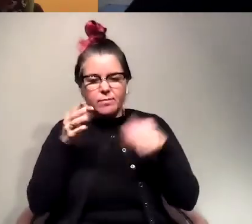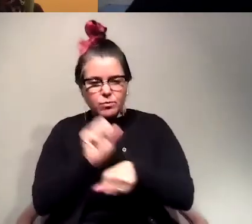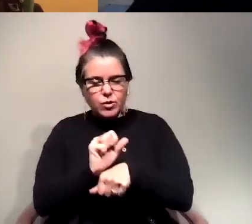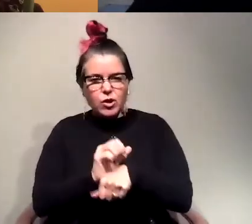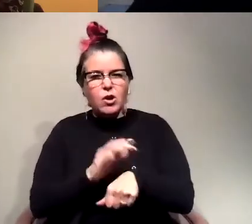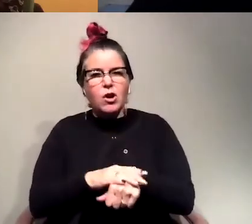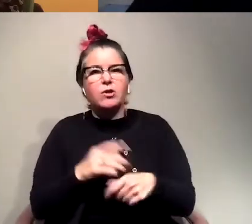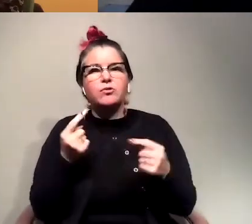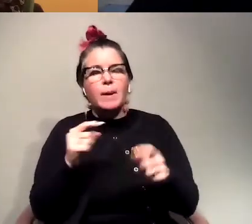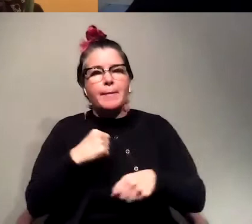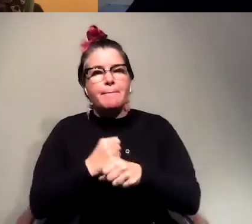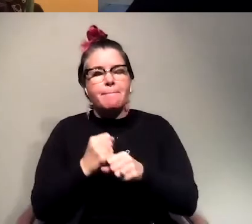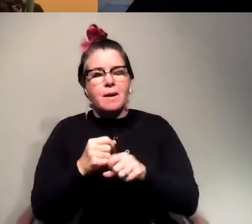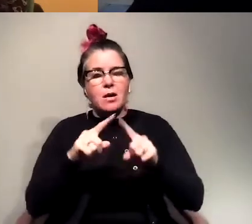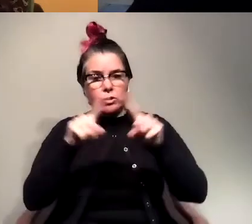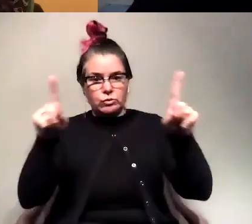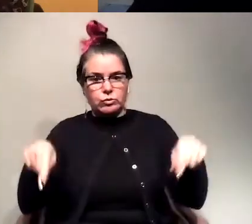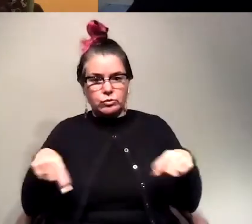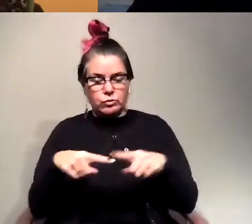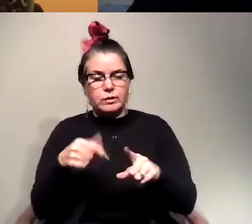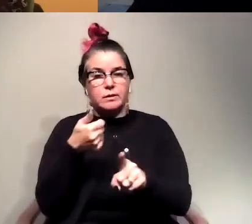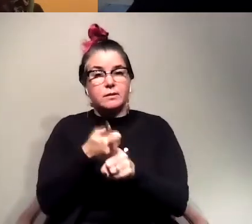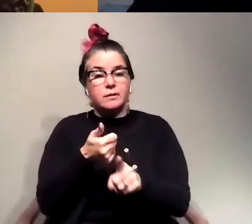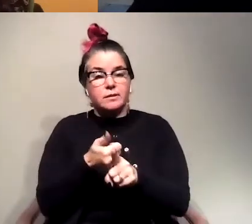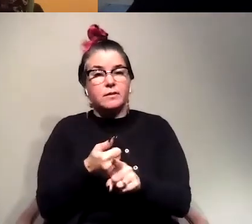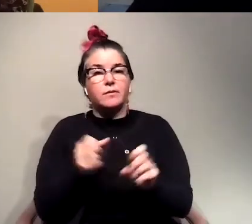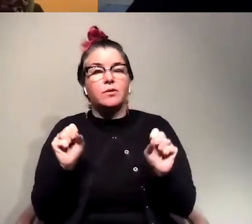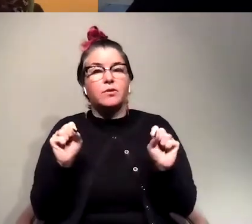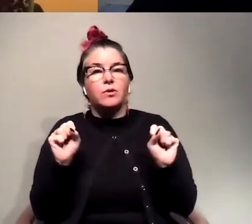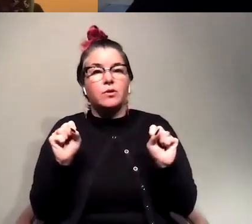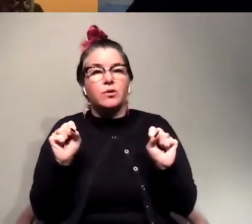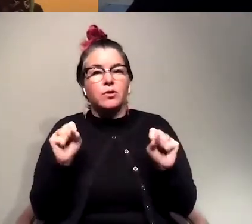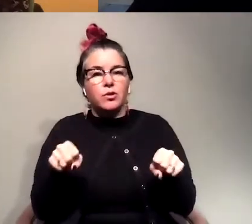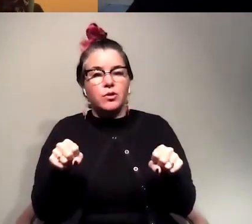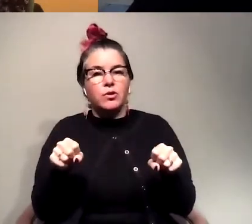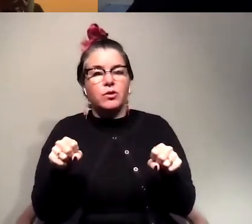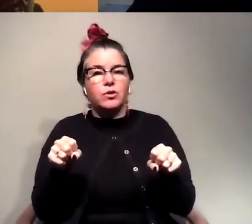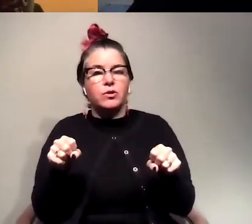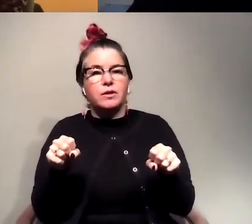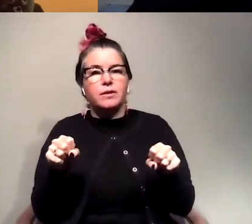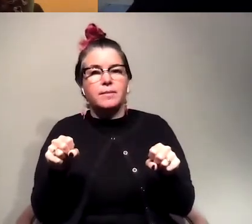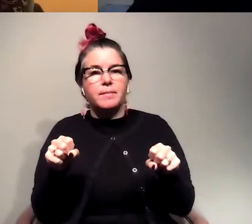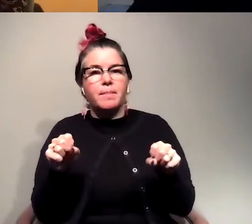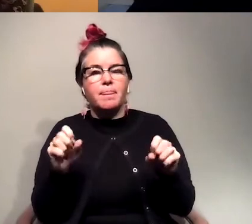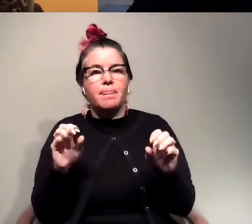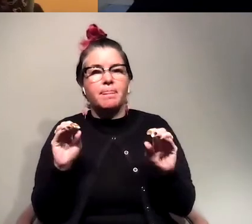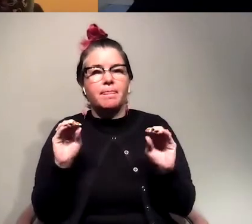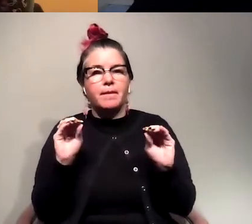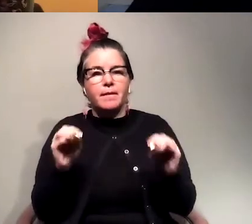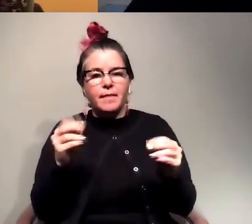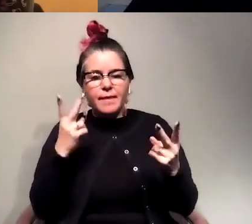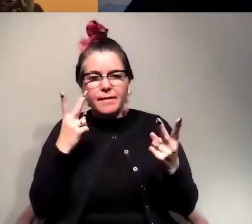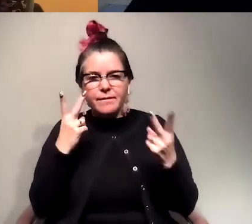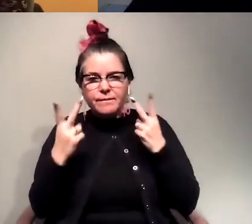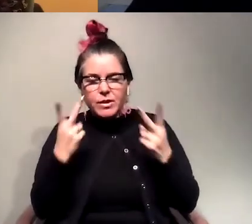make a screen that could actually tax the visual abilities of